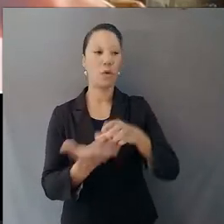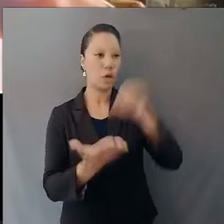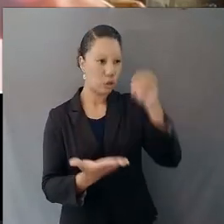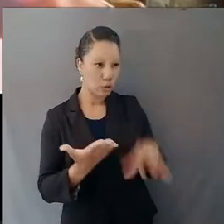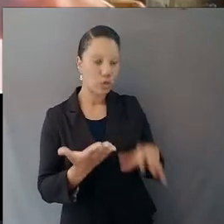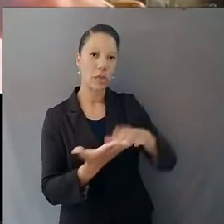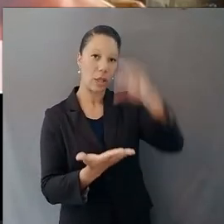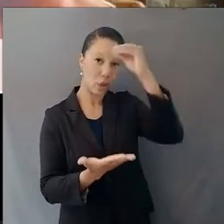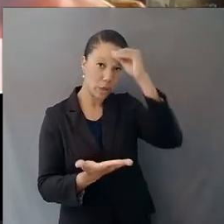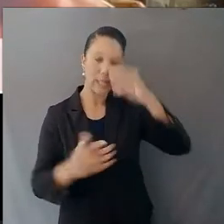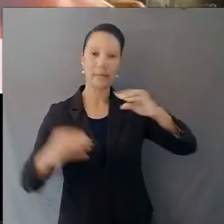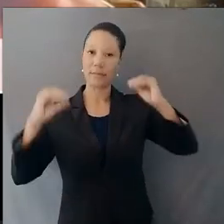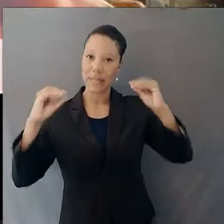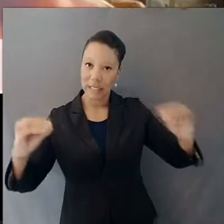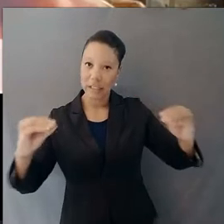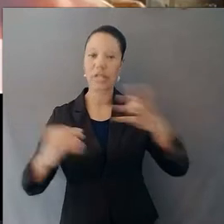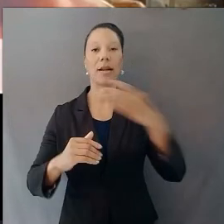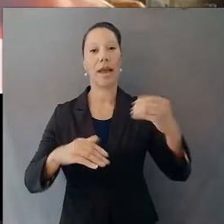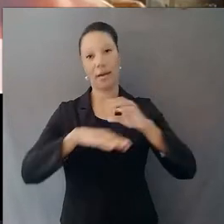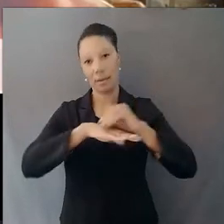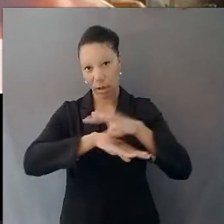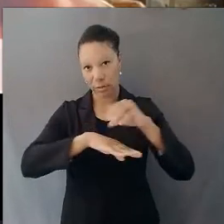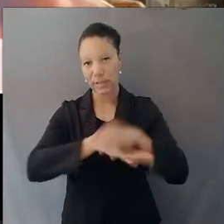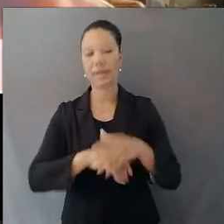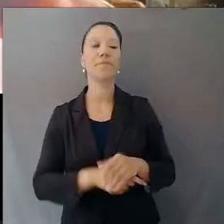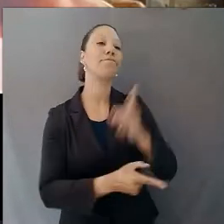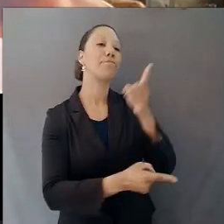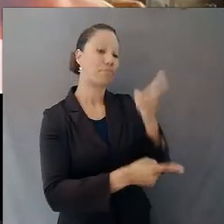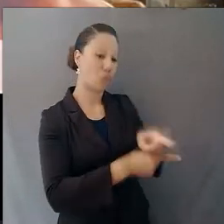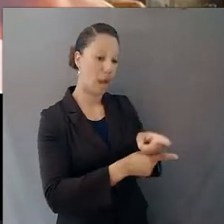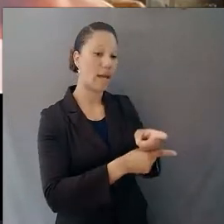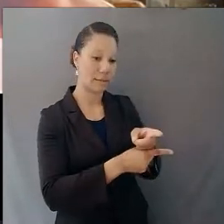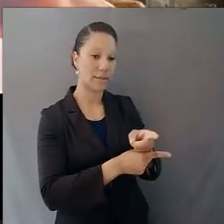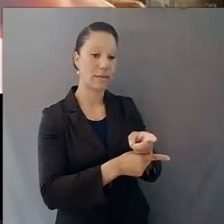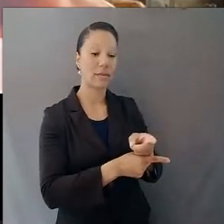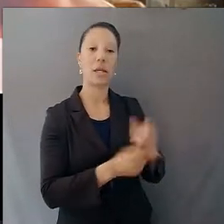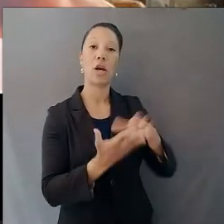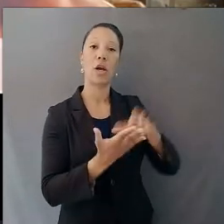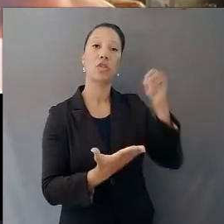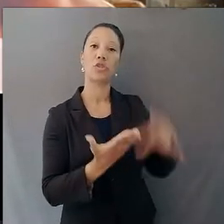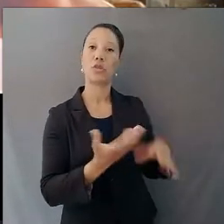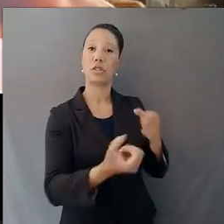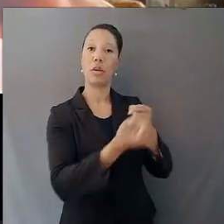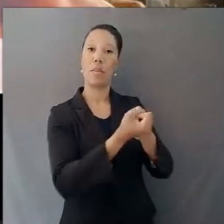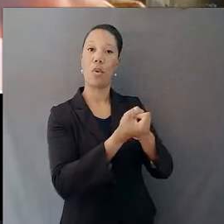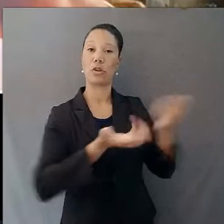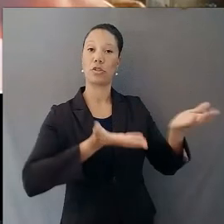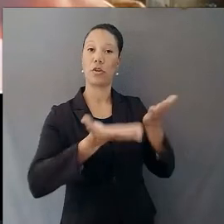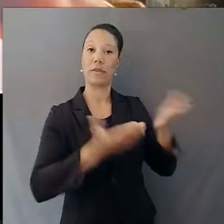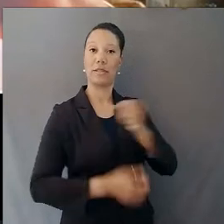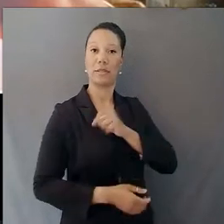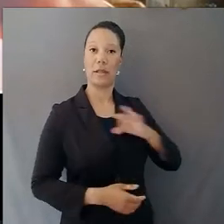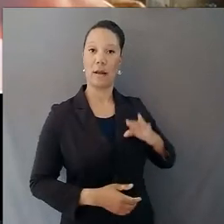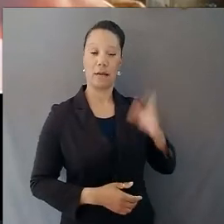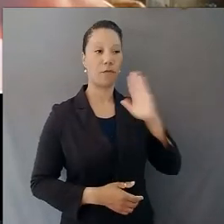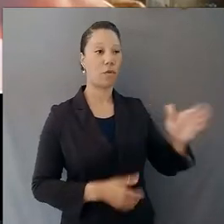learning, teaching, and counseling. That's right. And student support services staff also continue